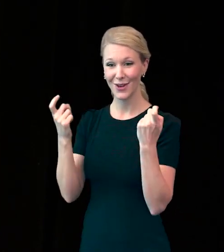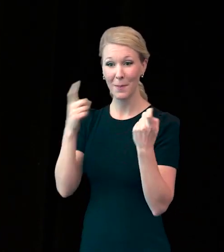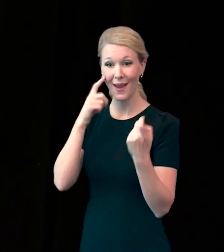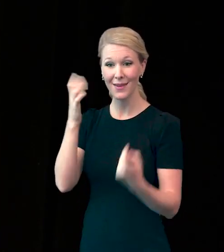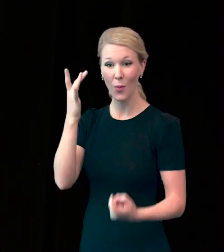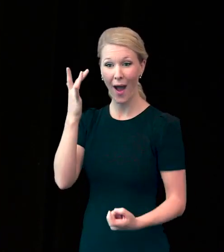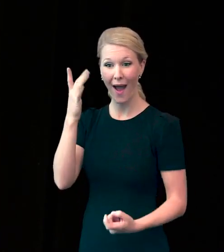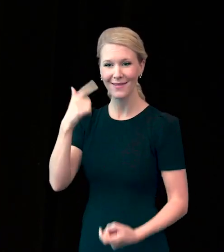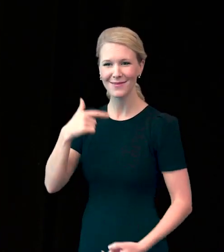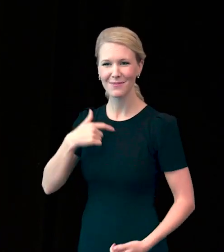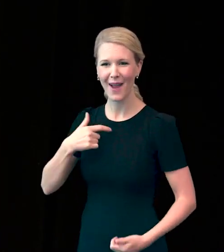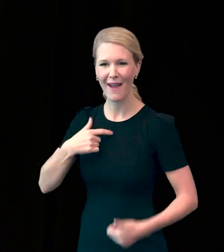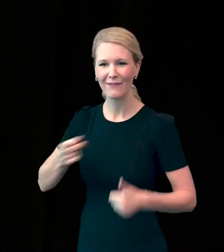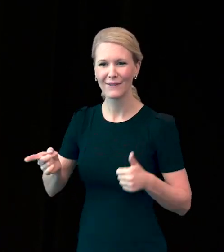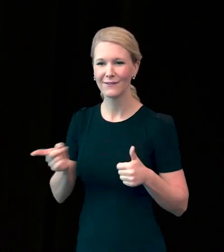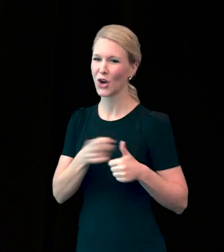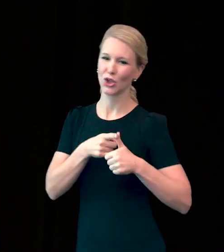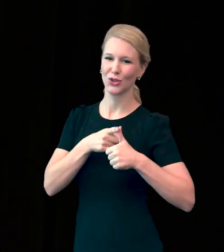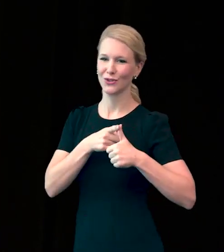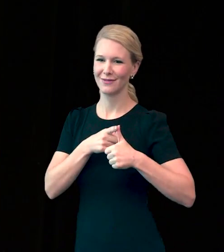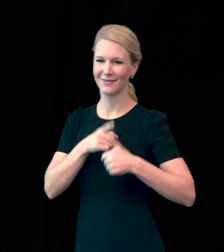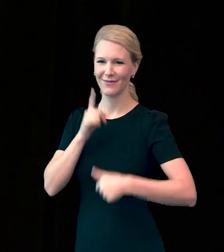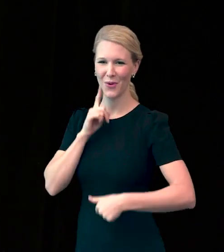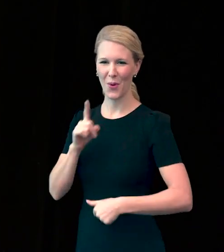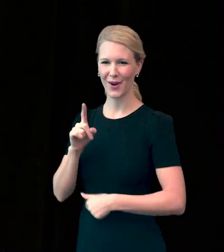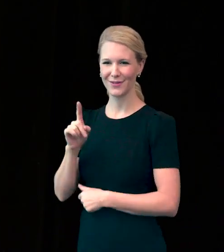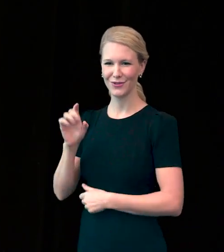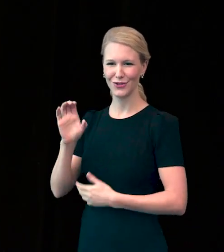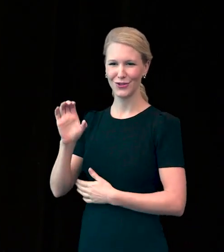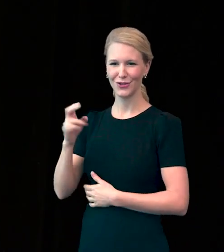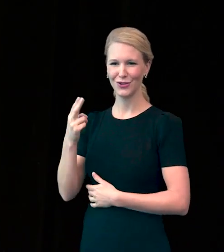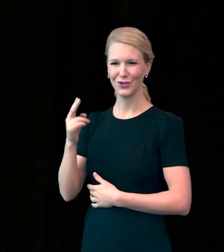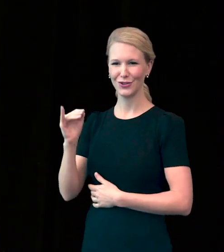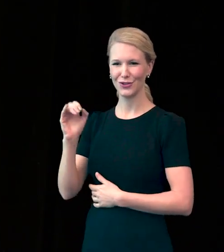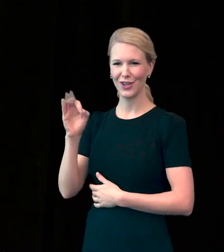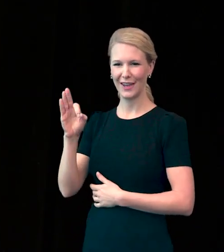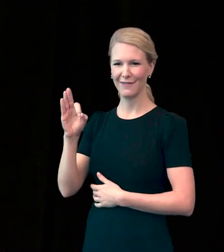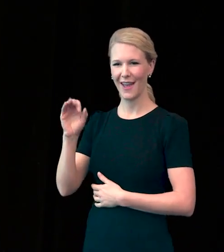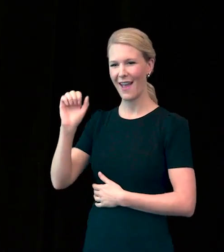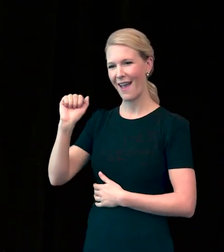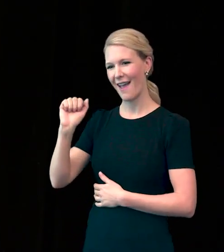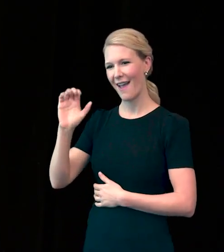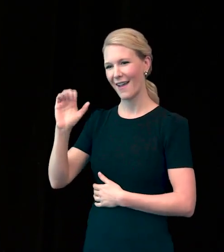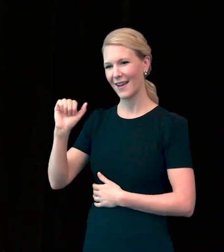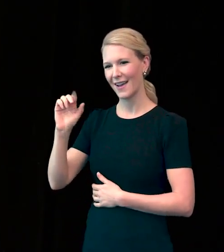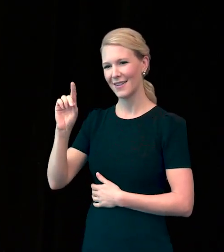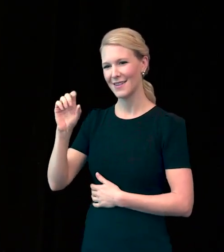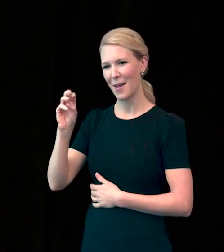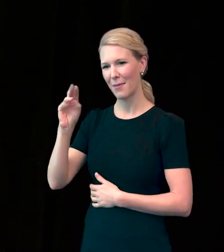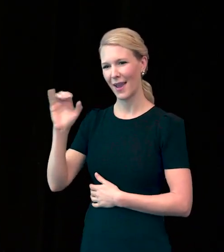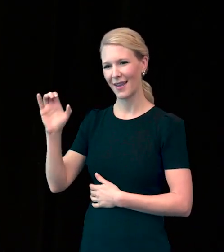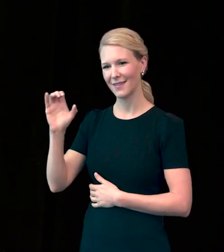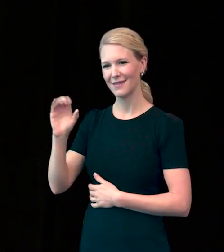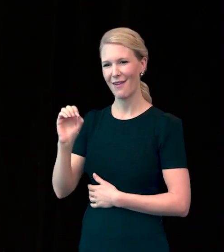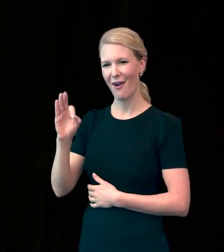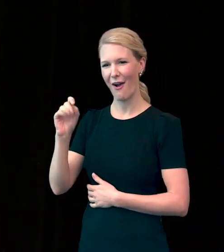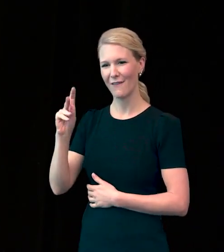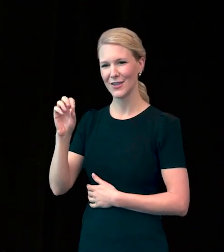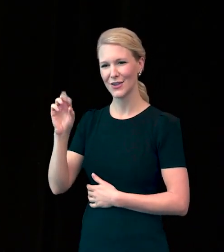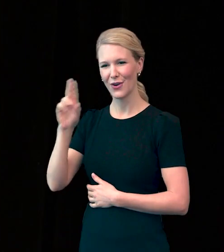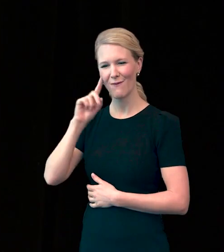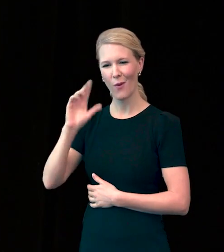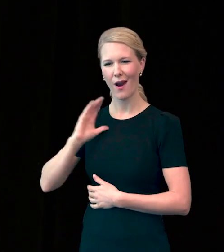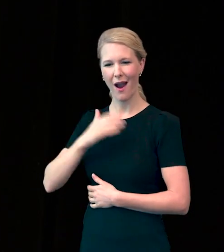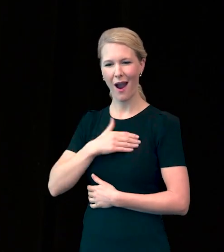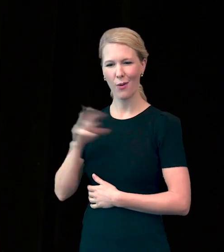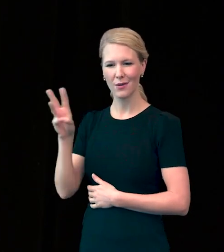me, since this is my first as the Chief Academic Officer for the WSU system. We plan on